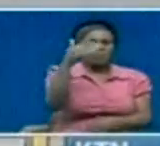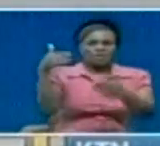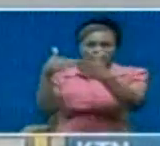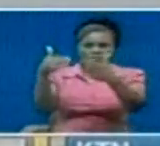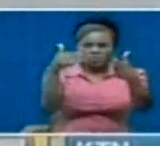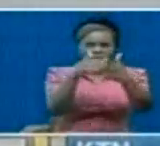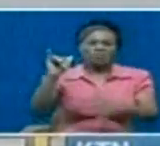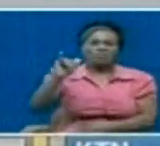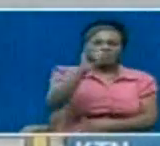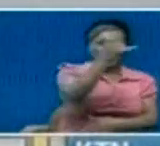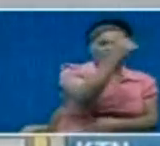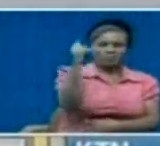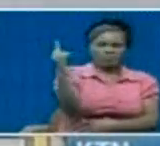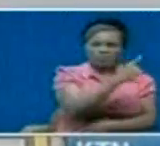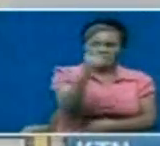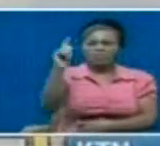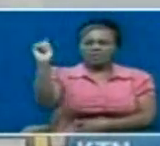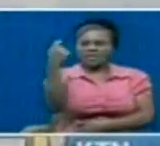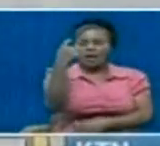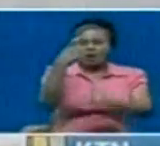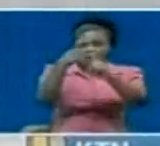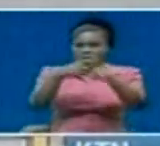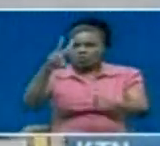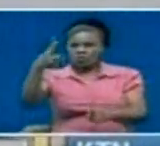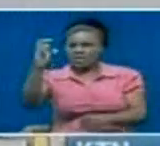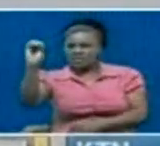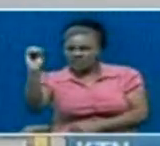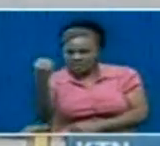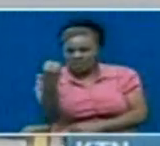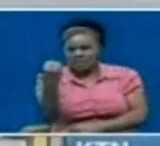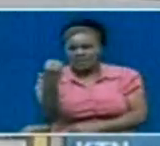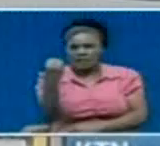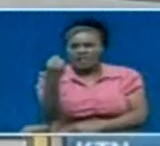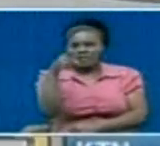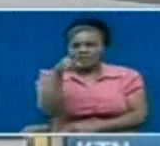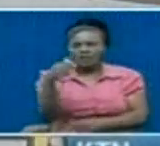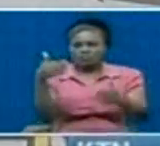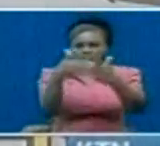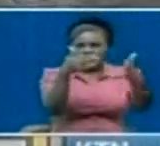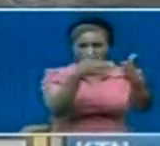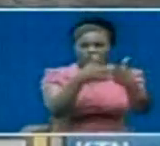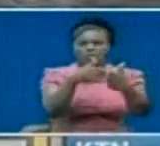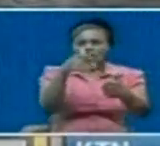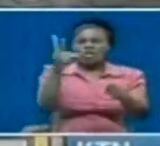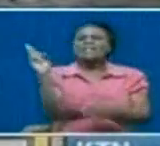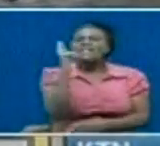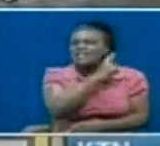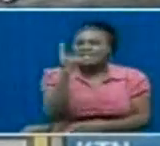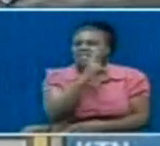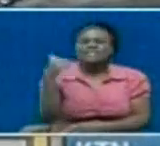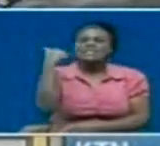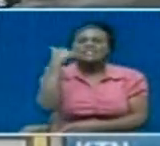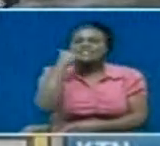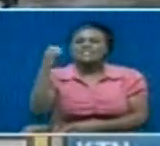its flights to and from Kenya from the 20th of August for what it claims is a prevention measure due to the risks of the Ebola